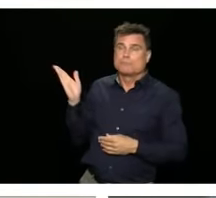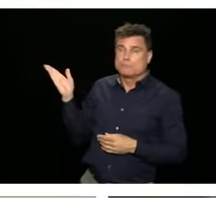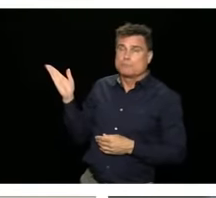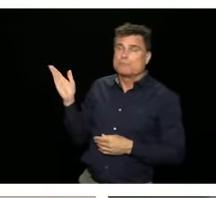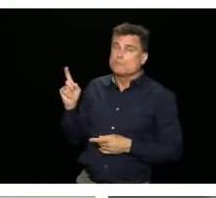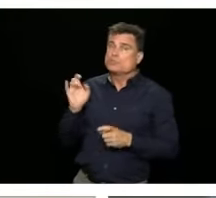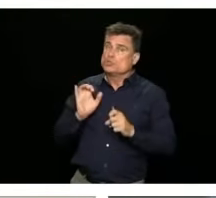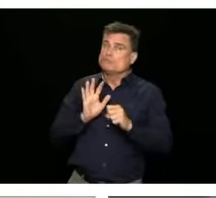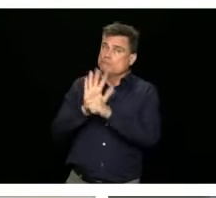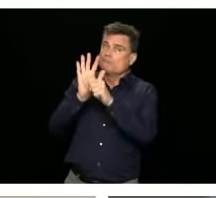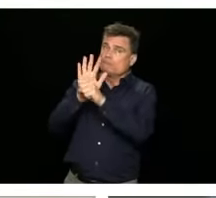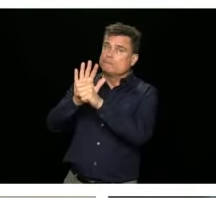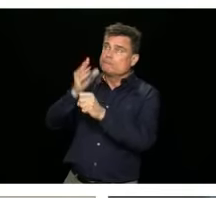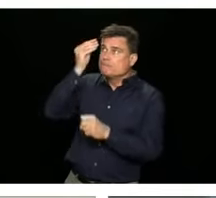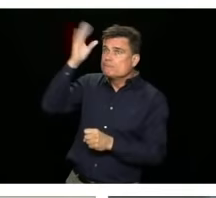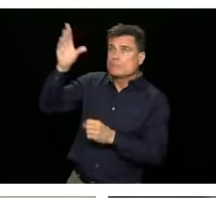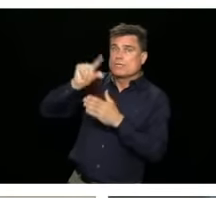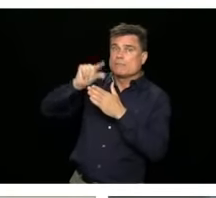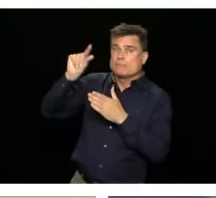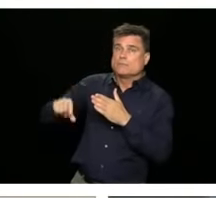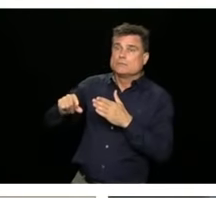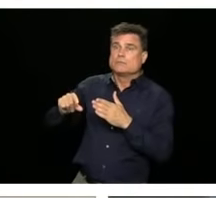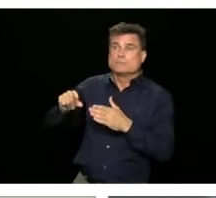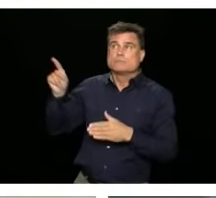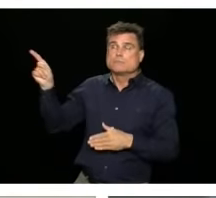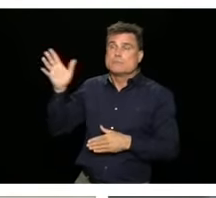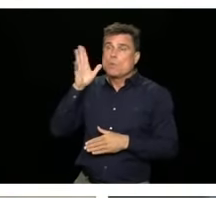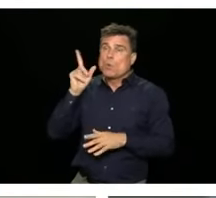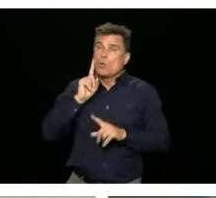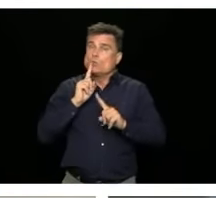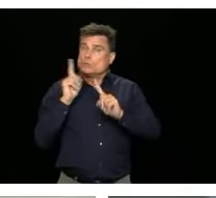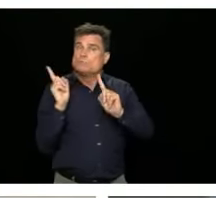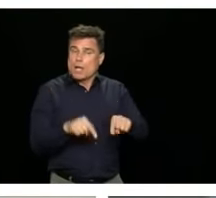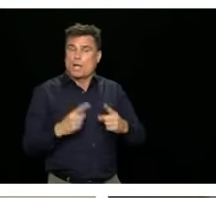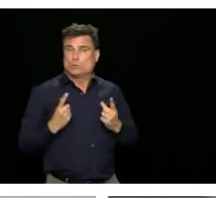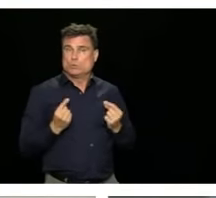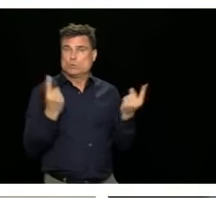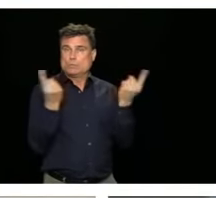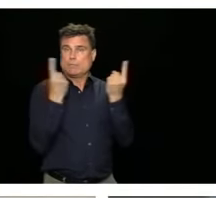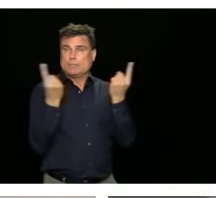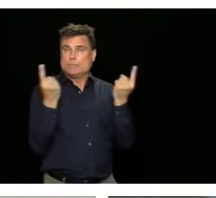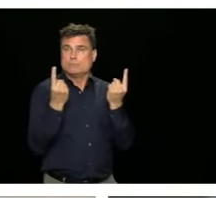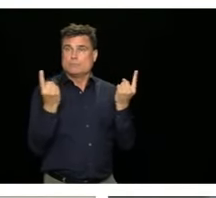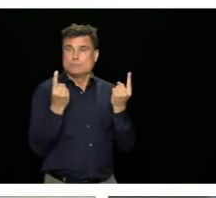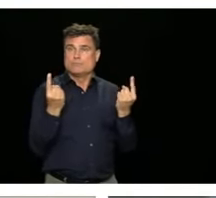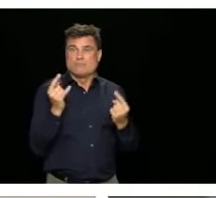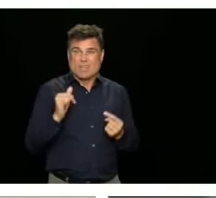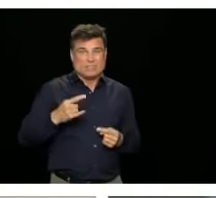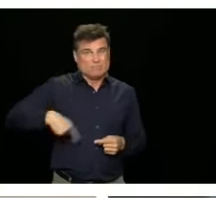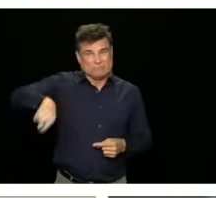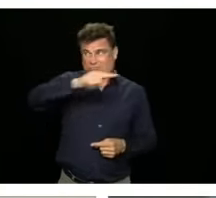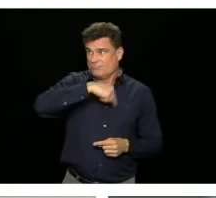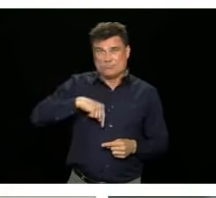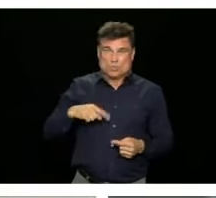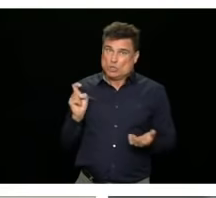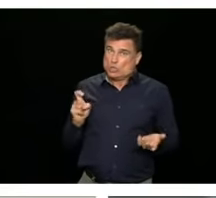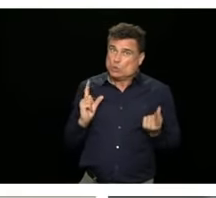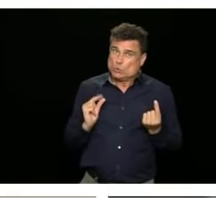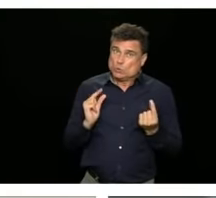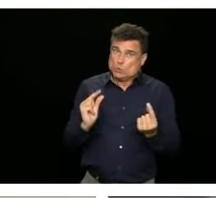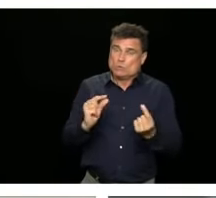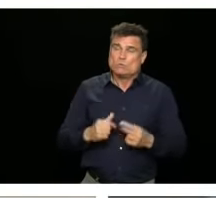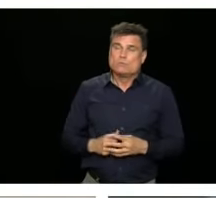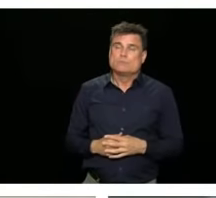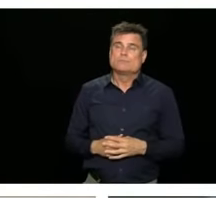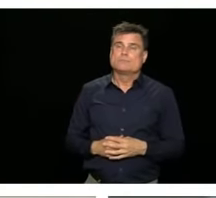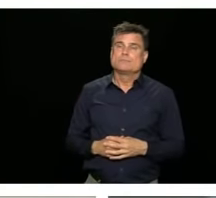not to put too fine a point on it, but this is exactly what should be happening. Certainly, we need to engage in educational campaigns